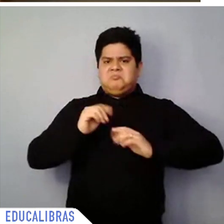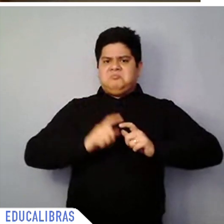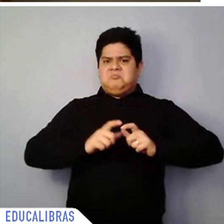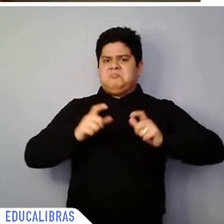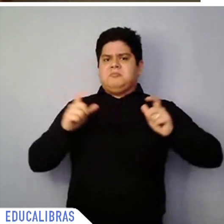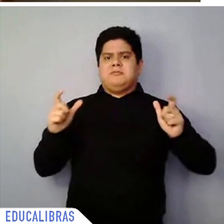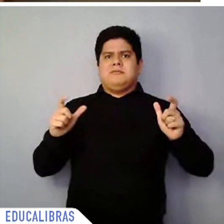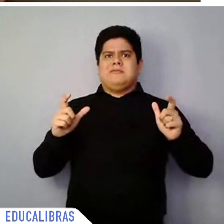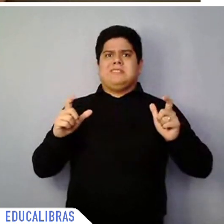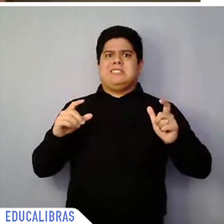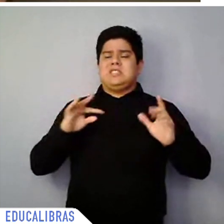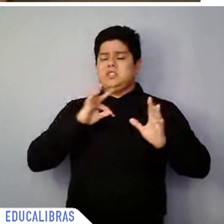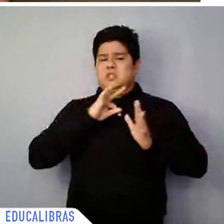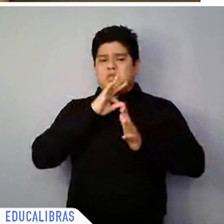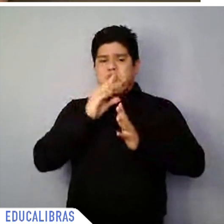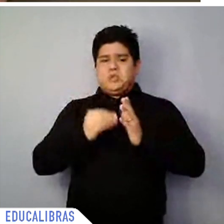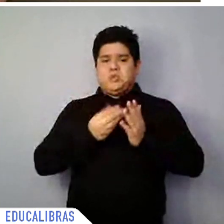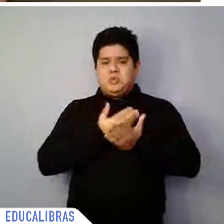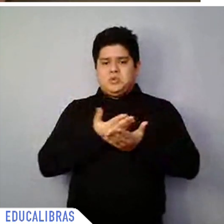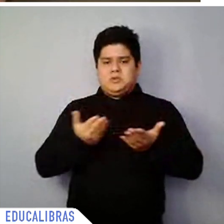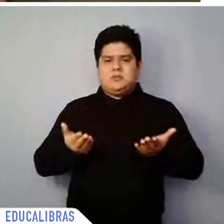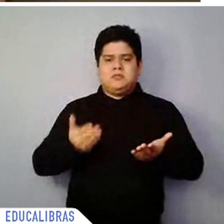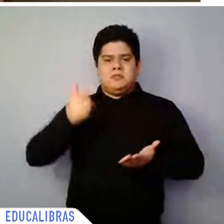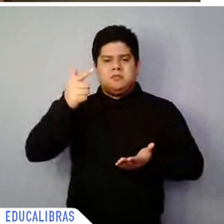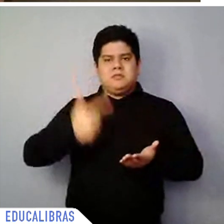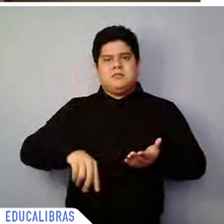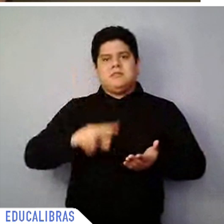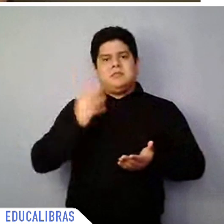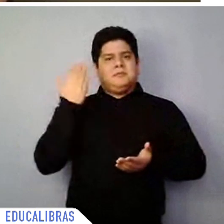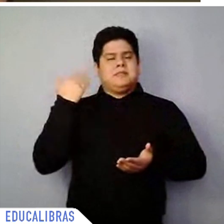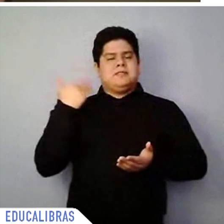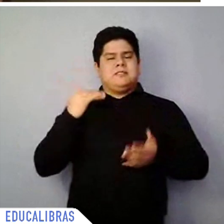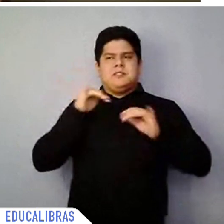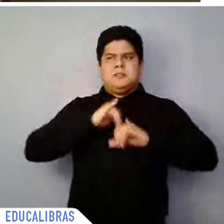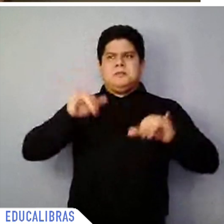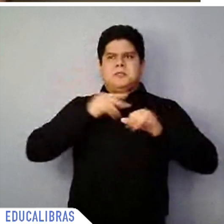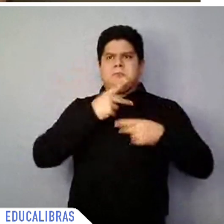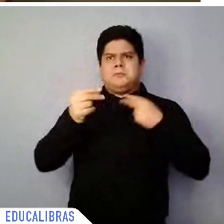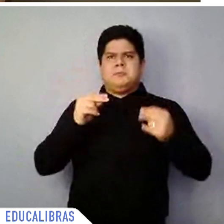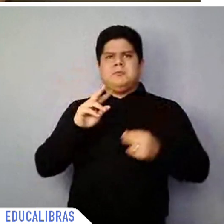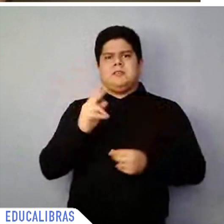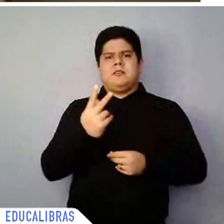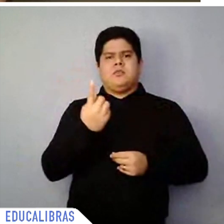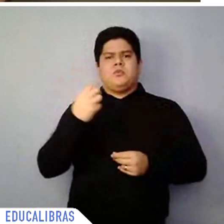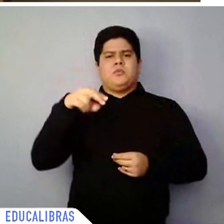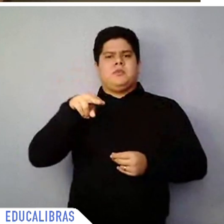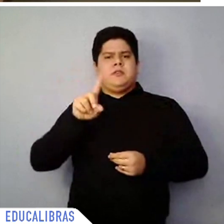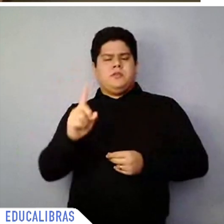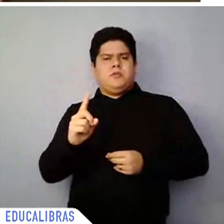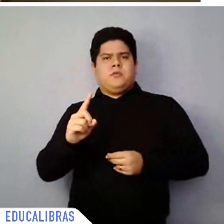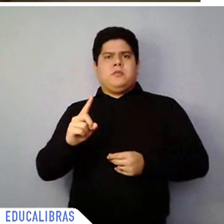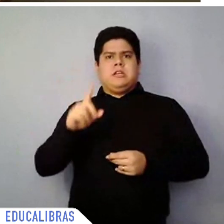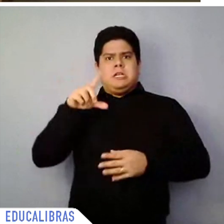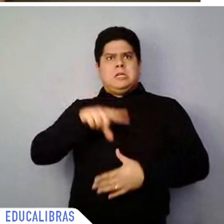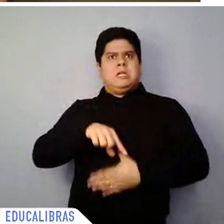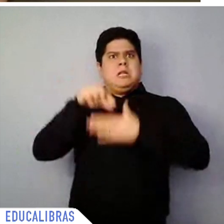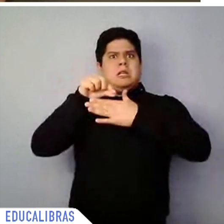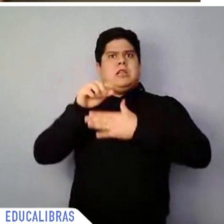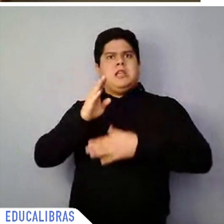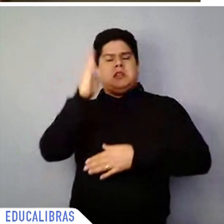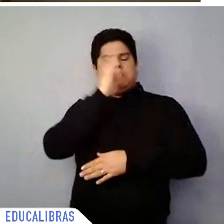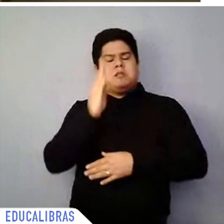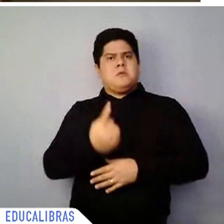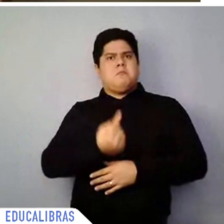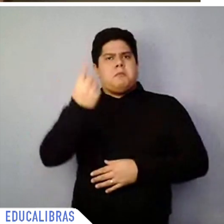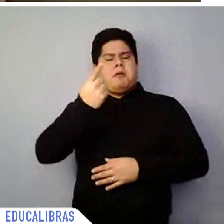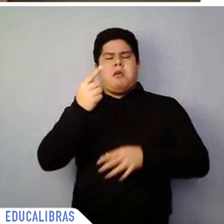a huge potential. We had everything to be able to repeat the performance we had for